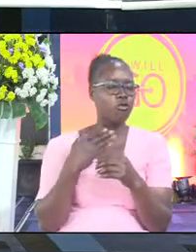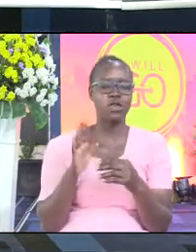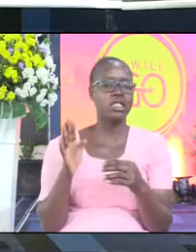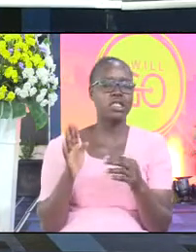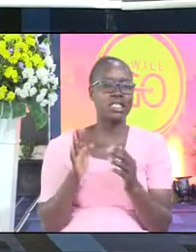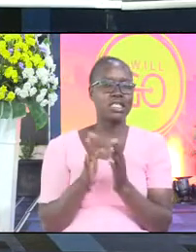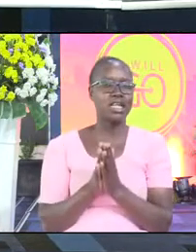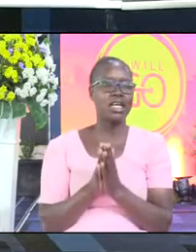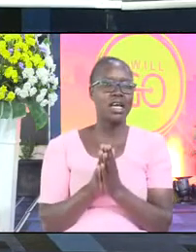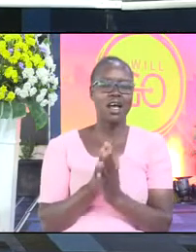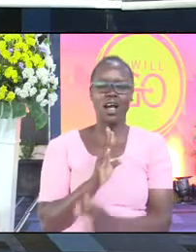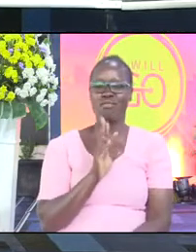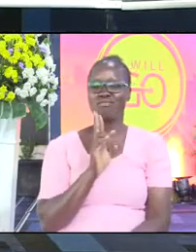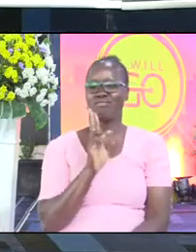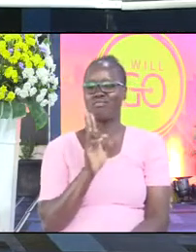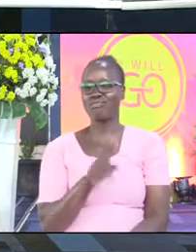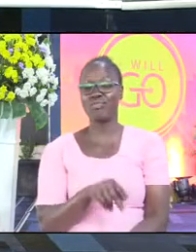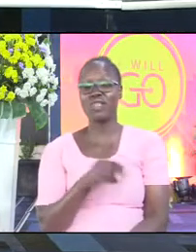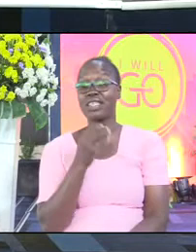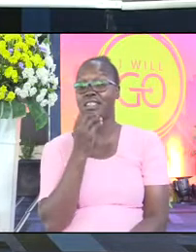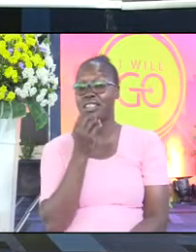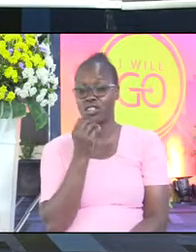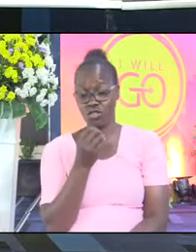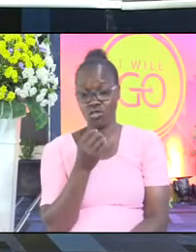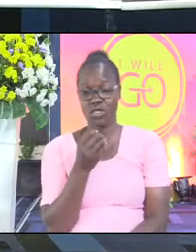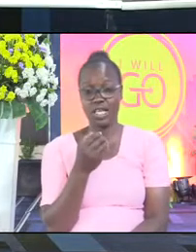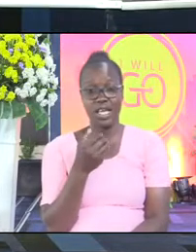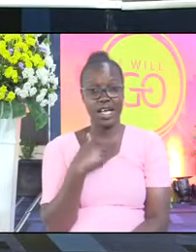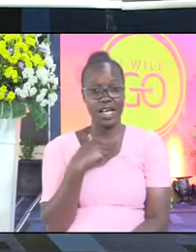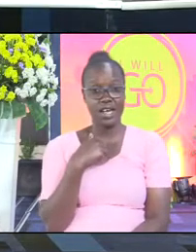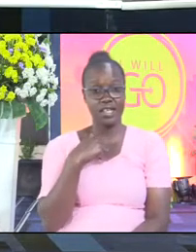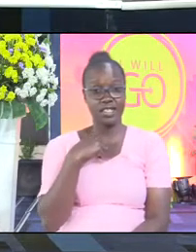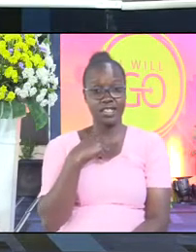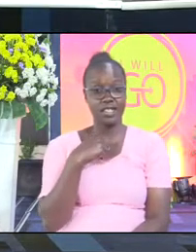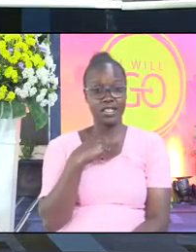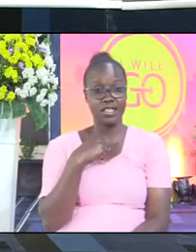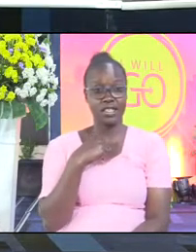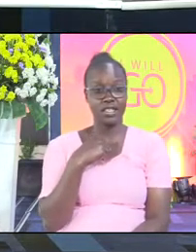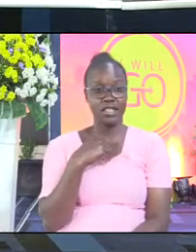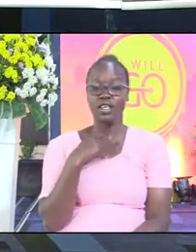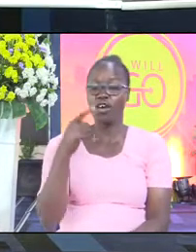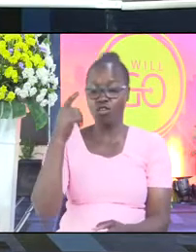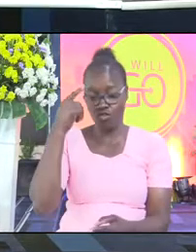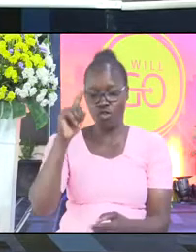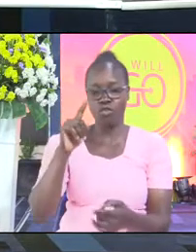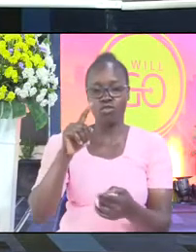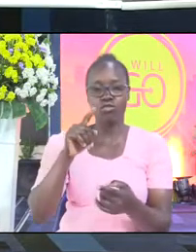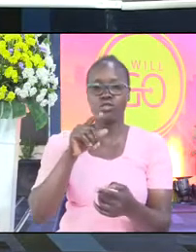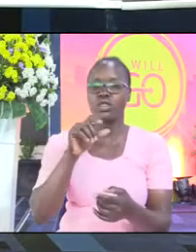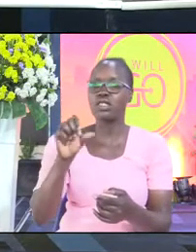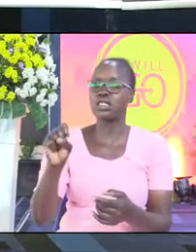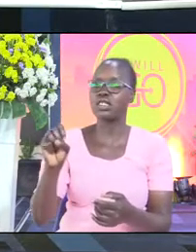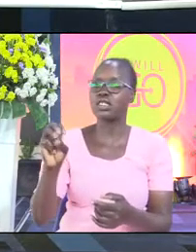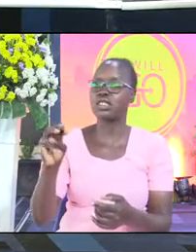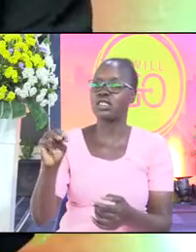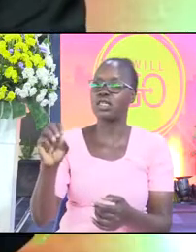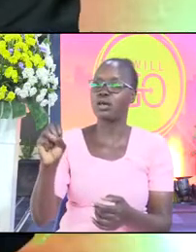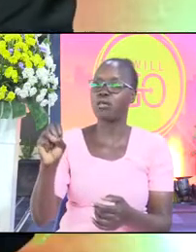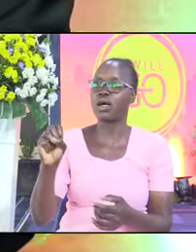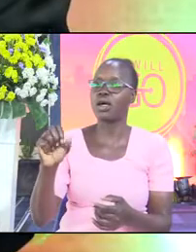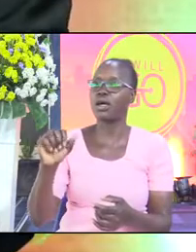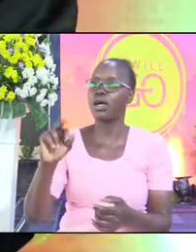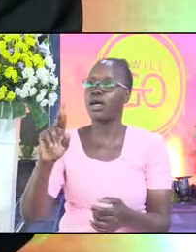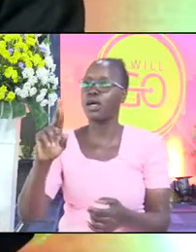and the dislike that the Jews had for Samaritans. And